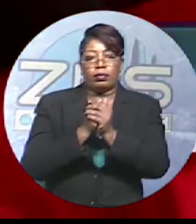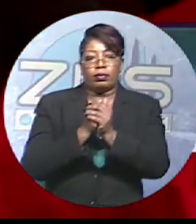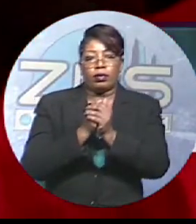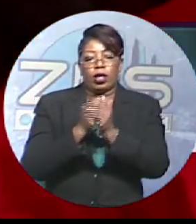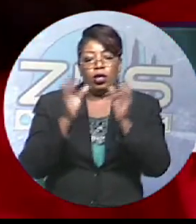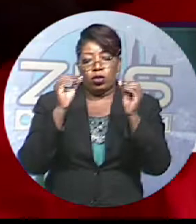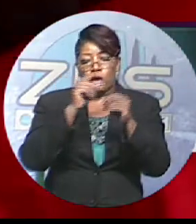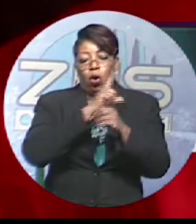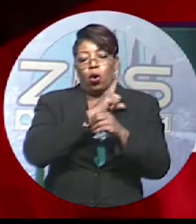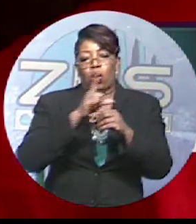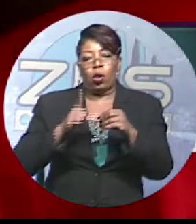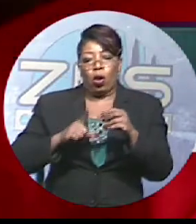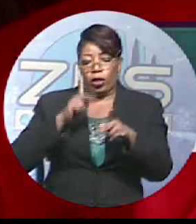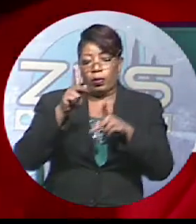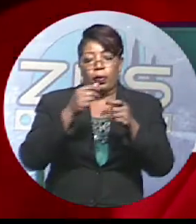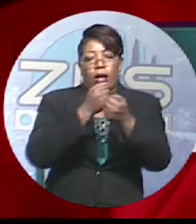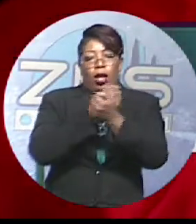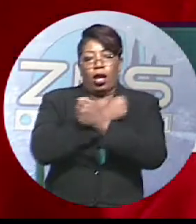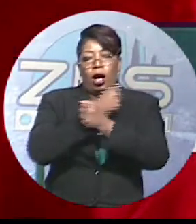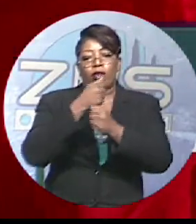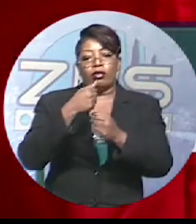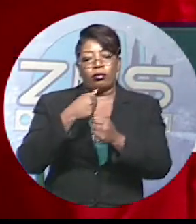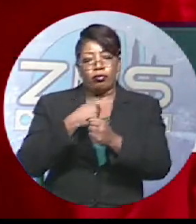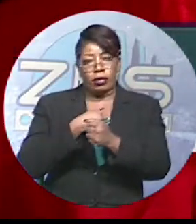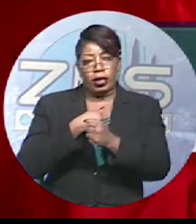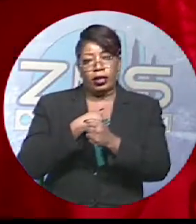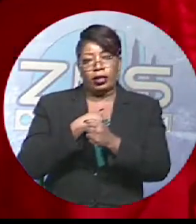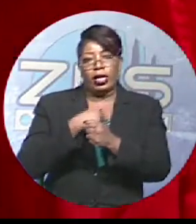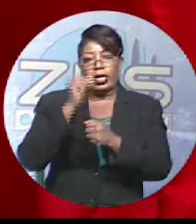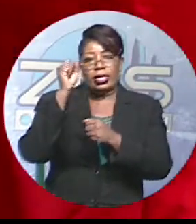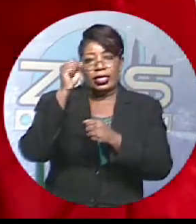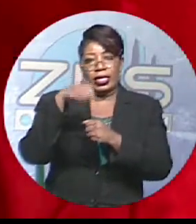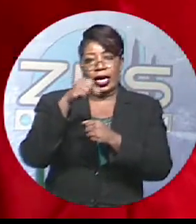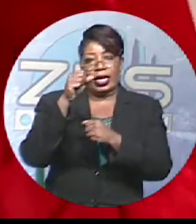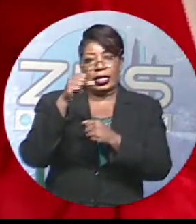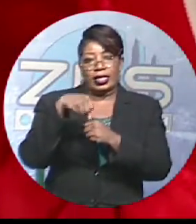them people like me, man. And they like me, yes.